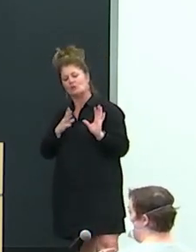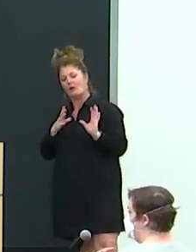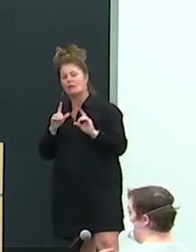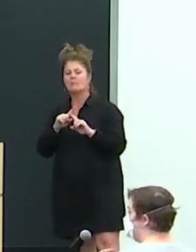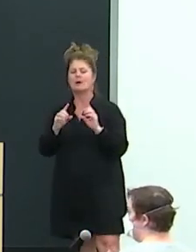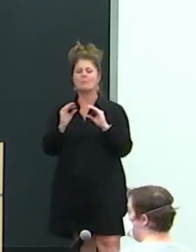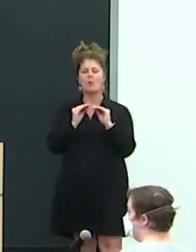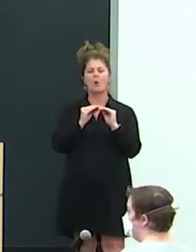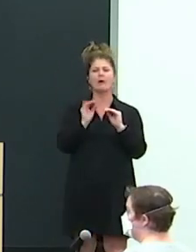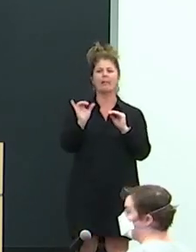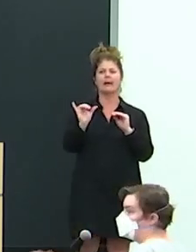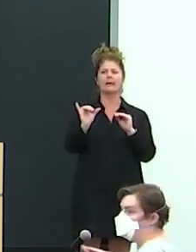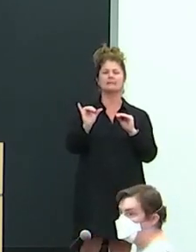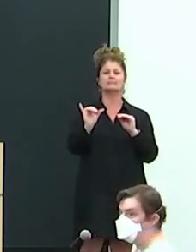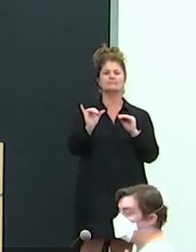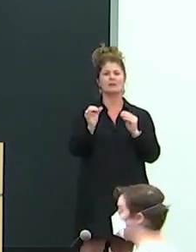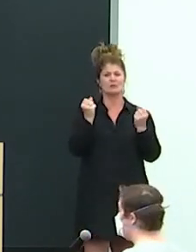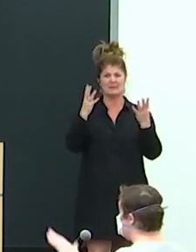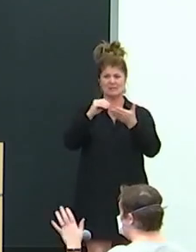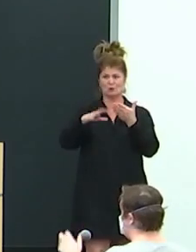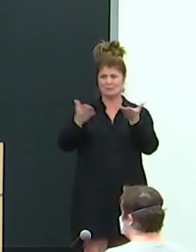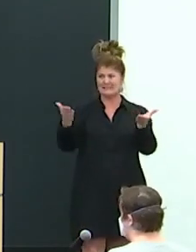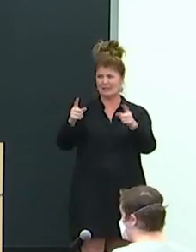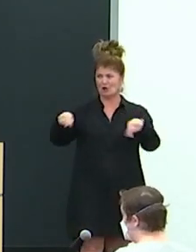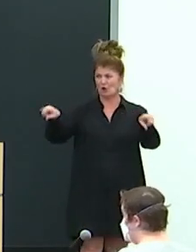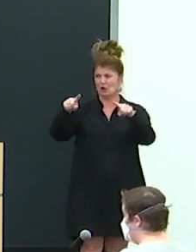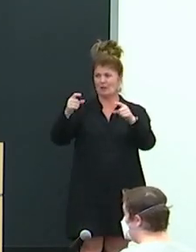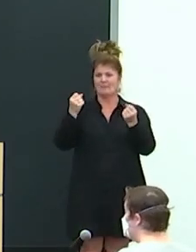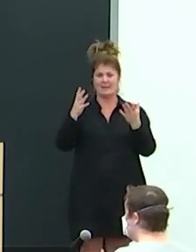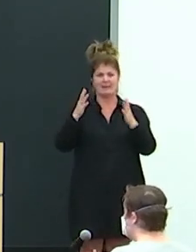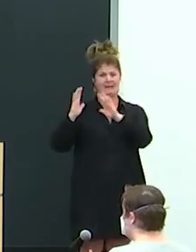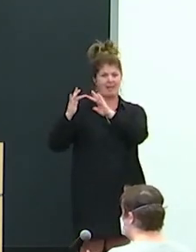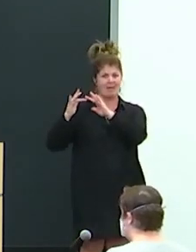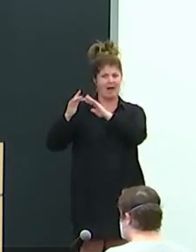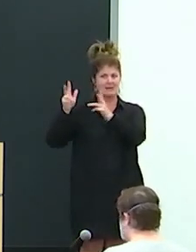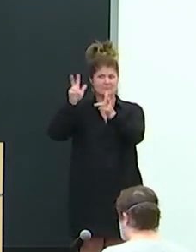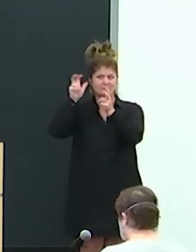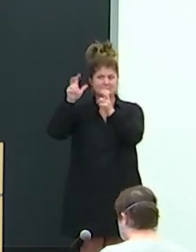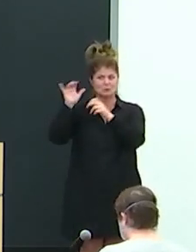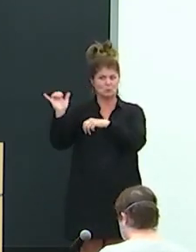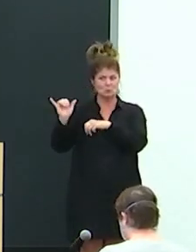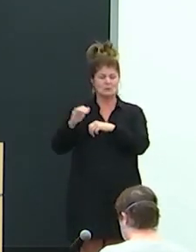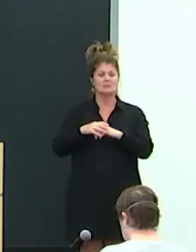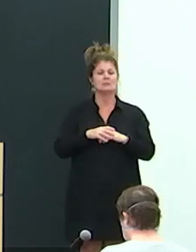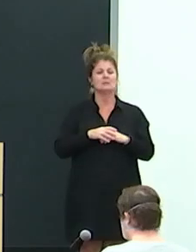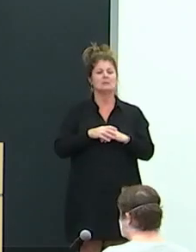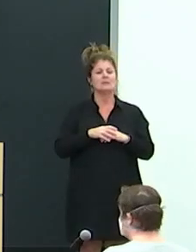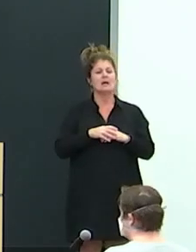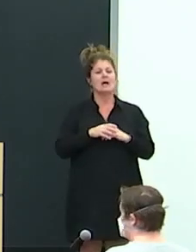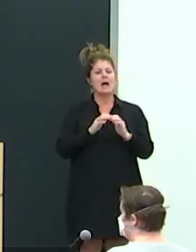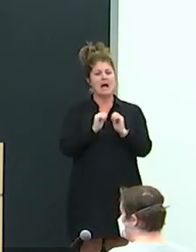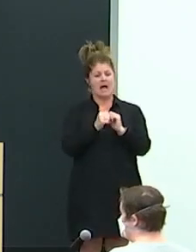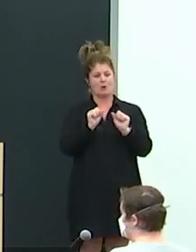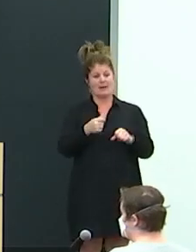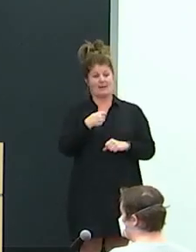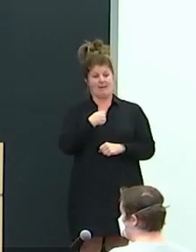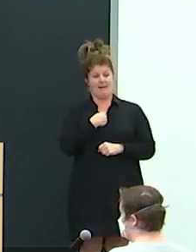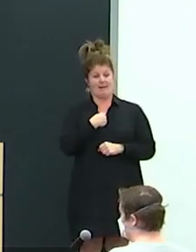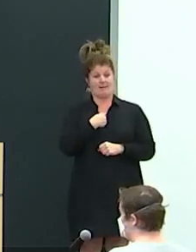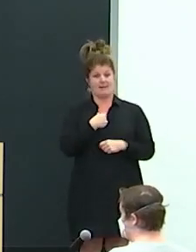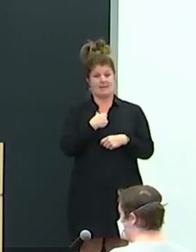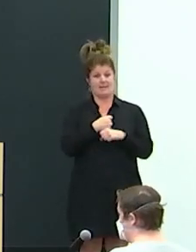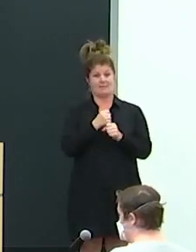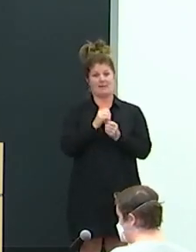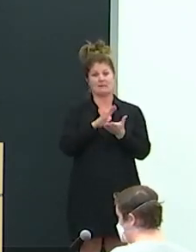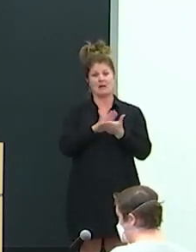from there's a lot of students in this room and probably a lot online thinking about how can I make college